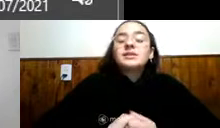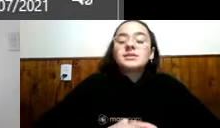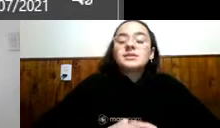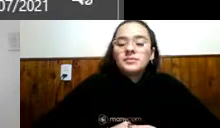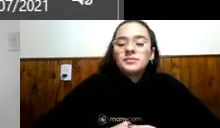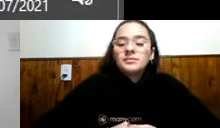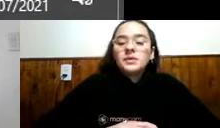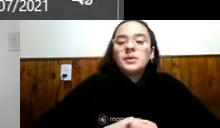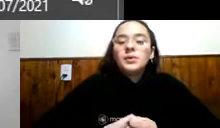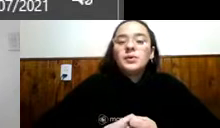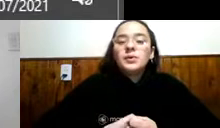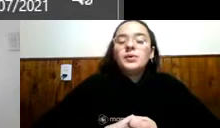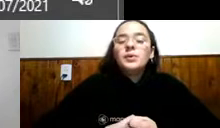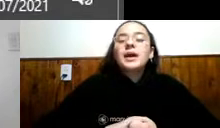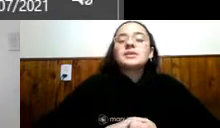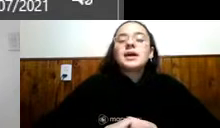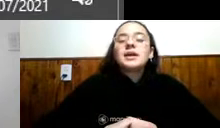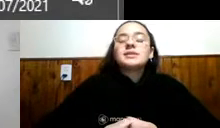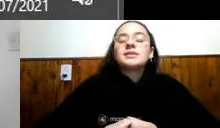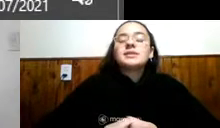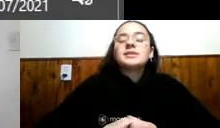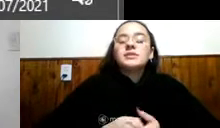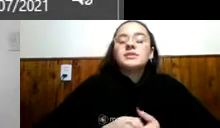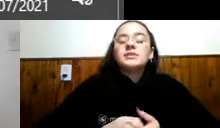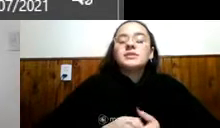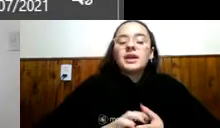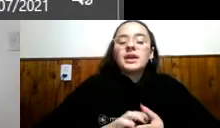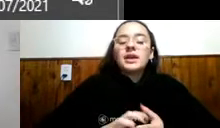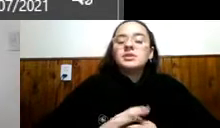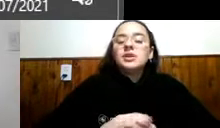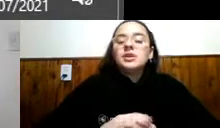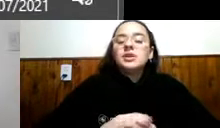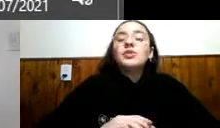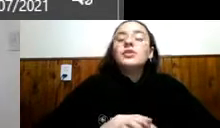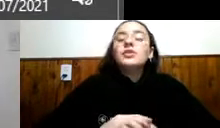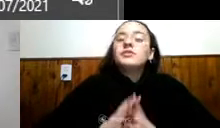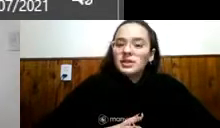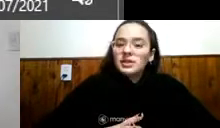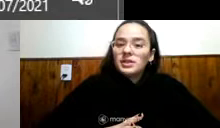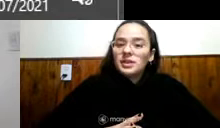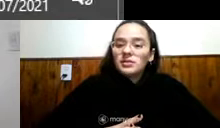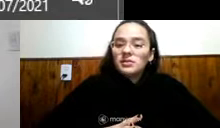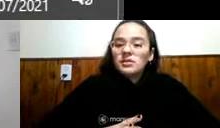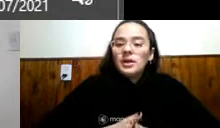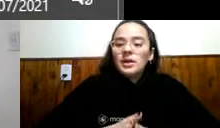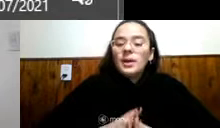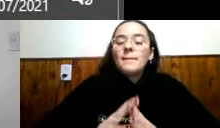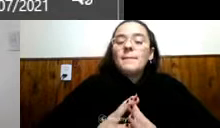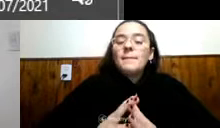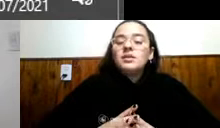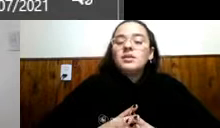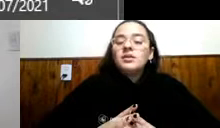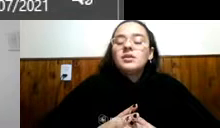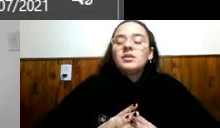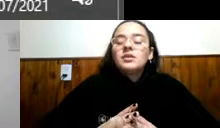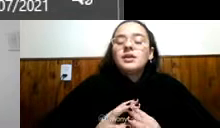with an exam who has a certificate, not international,